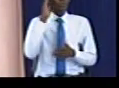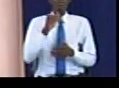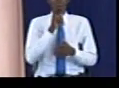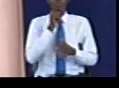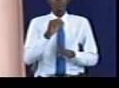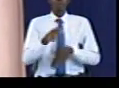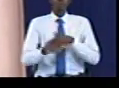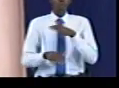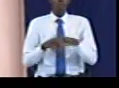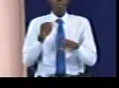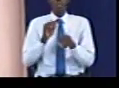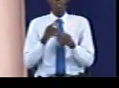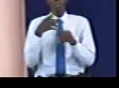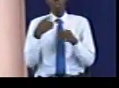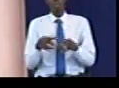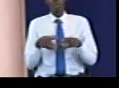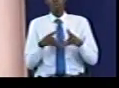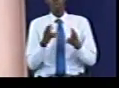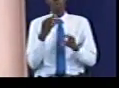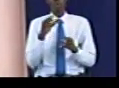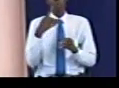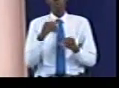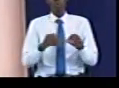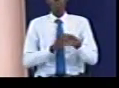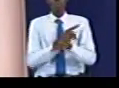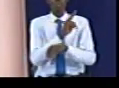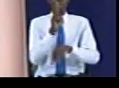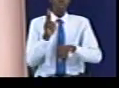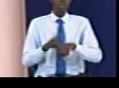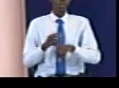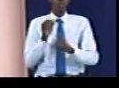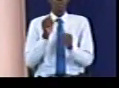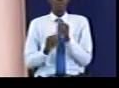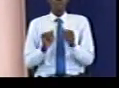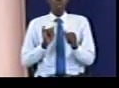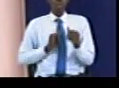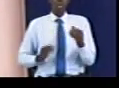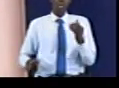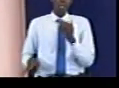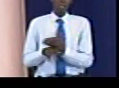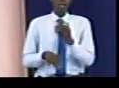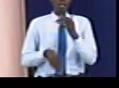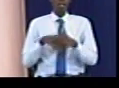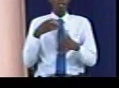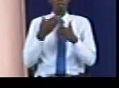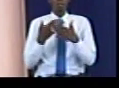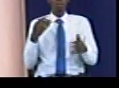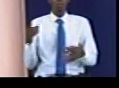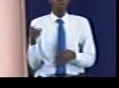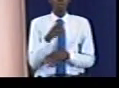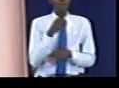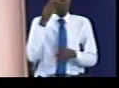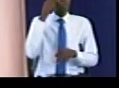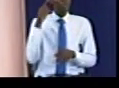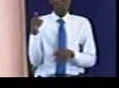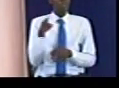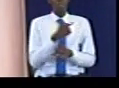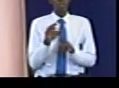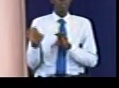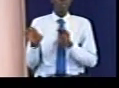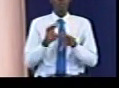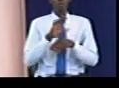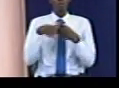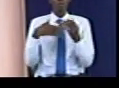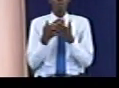manners of the nation which I cast out before you, for they committed all these things,